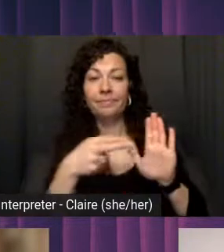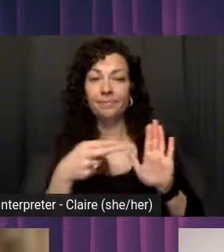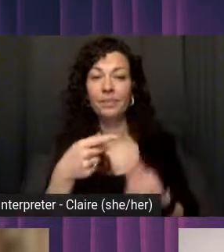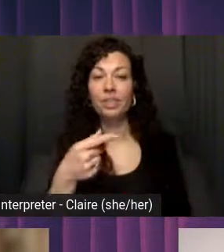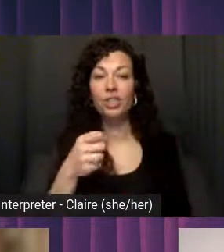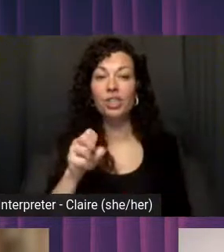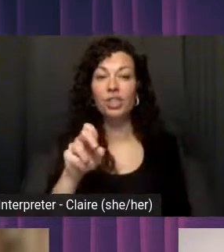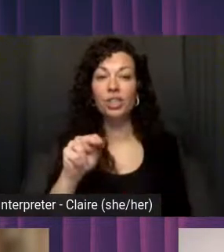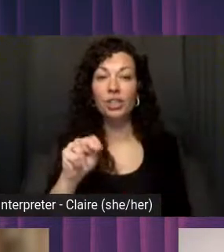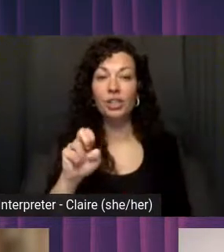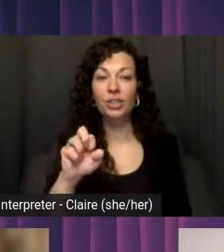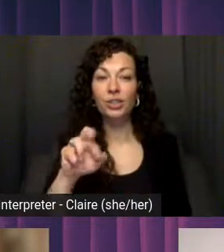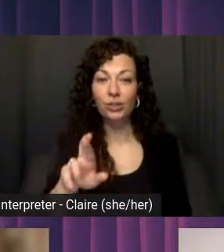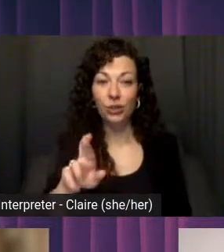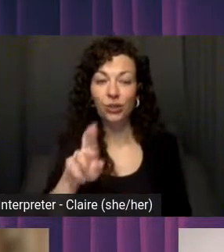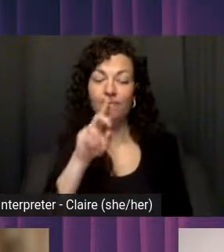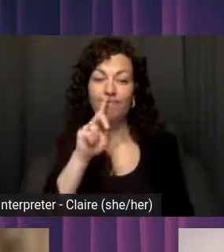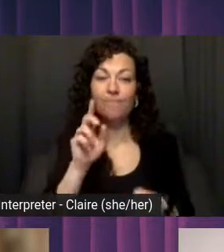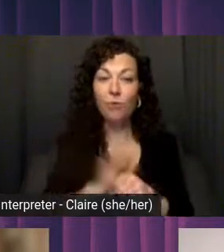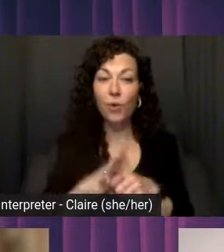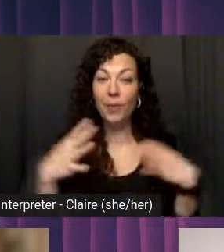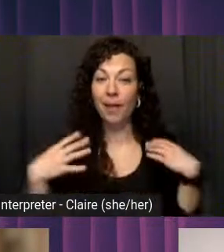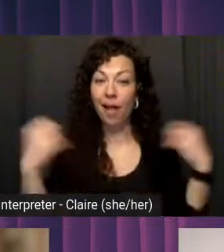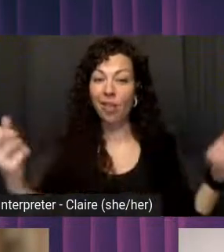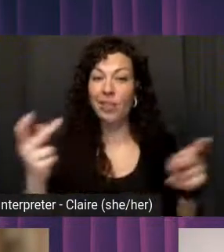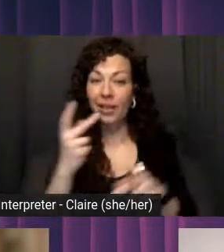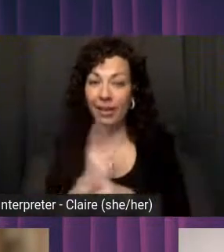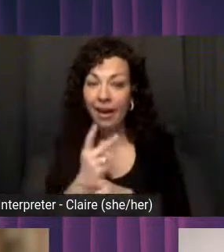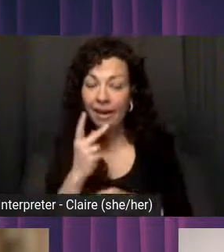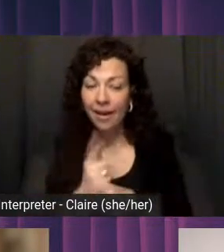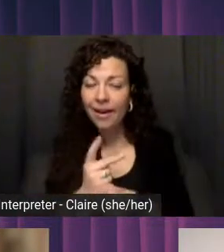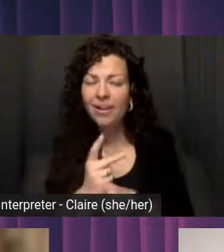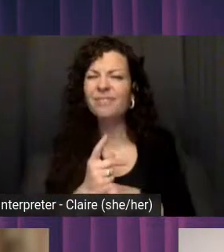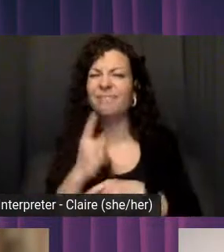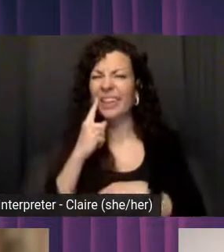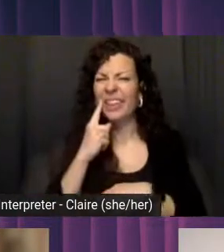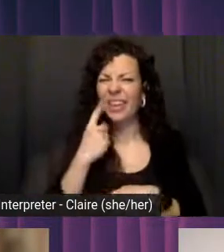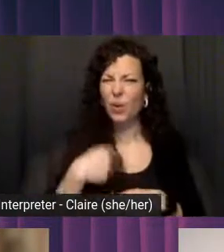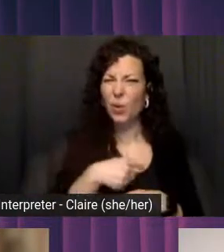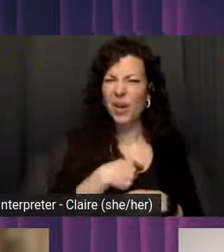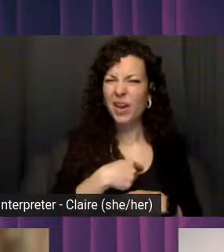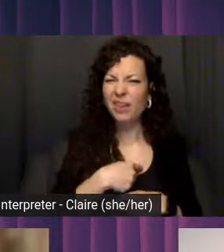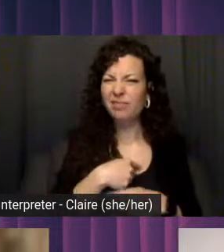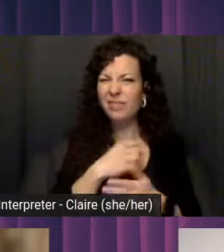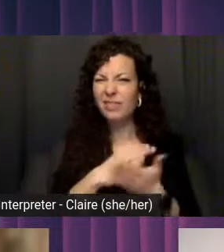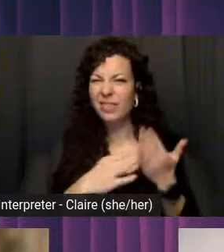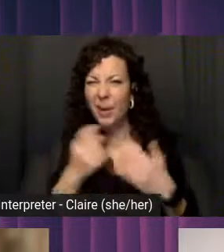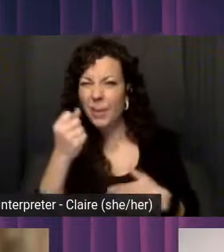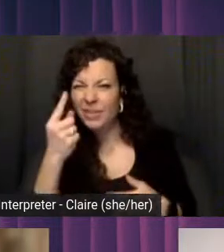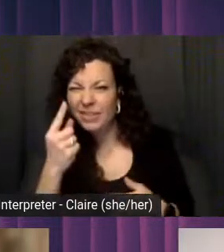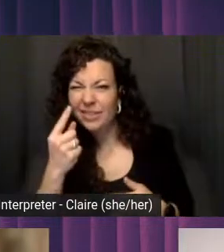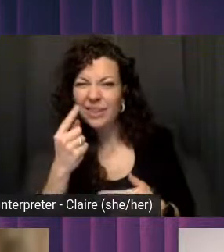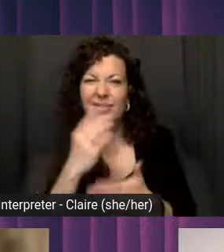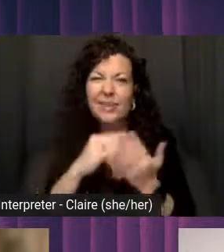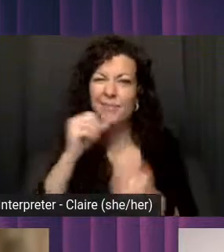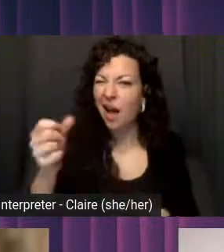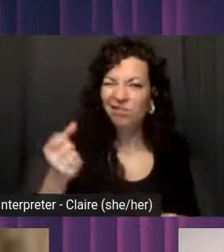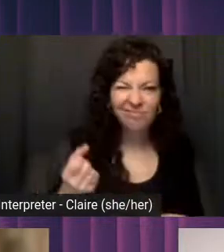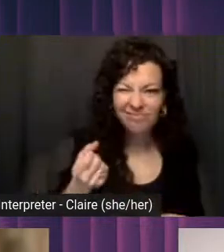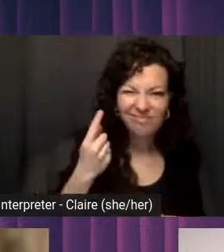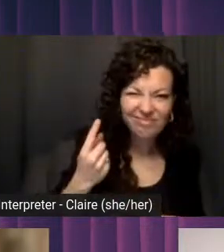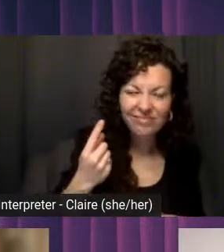maybe understanding what that is or having a limited understanding of that. So I'm curious from your perspective,